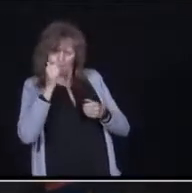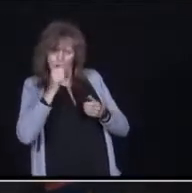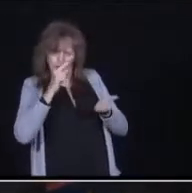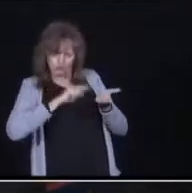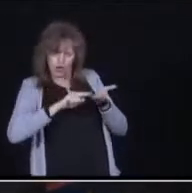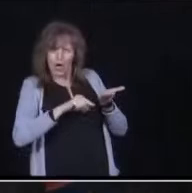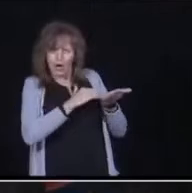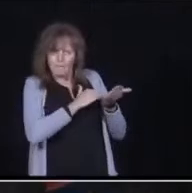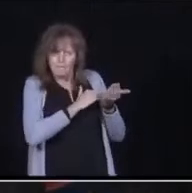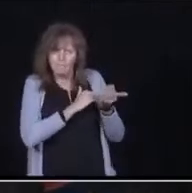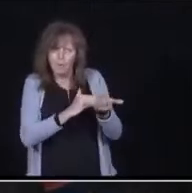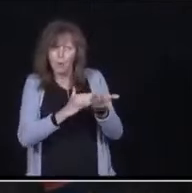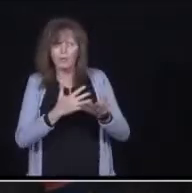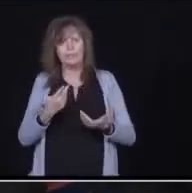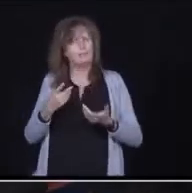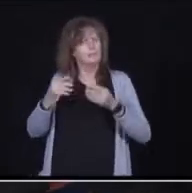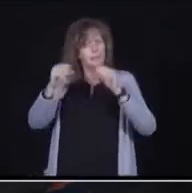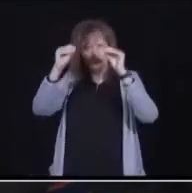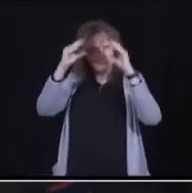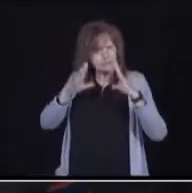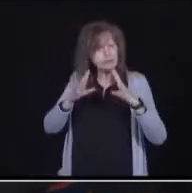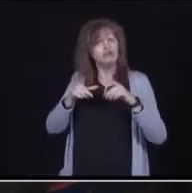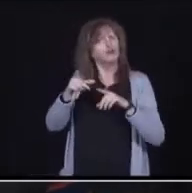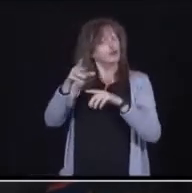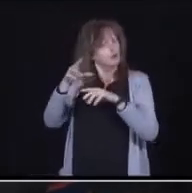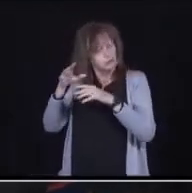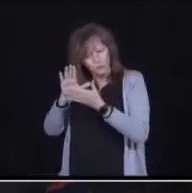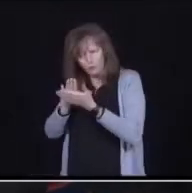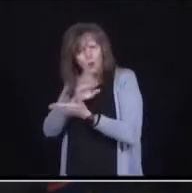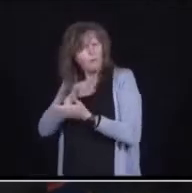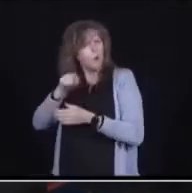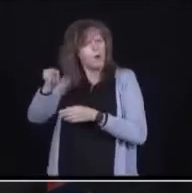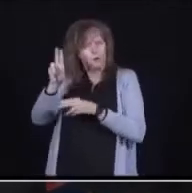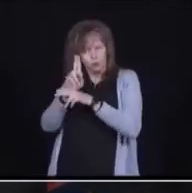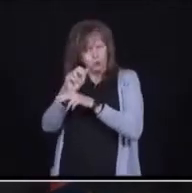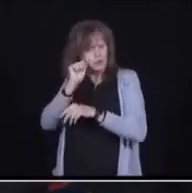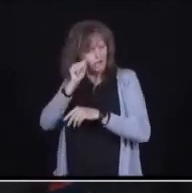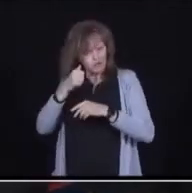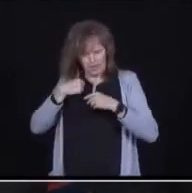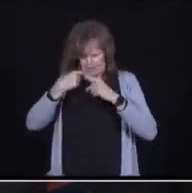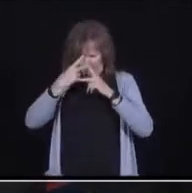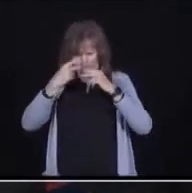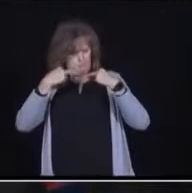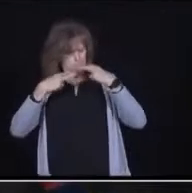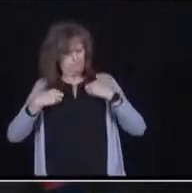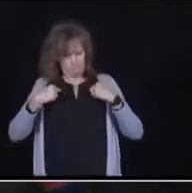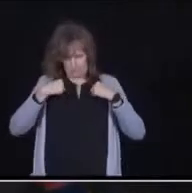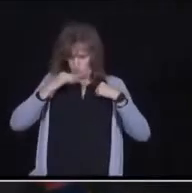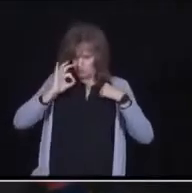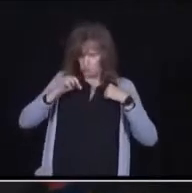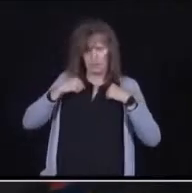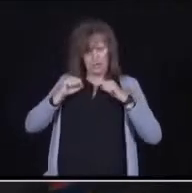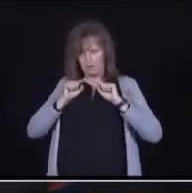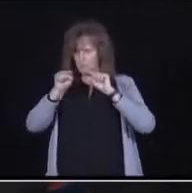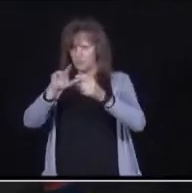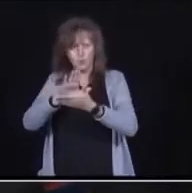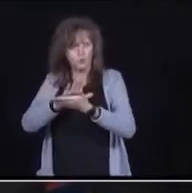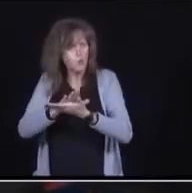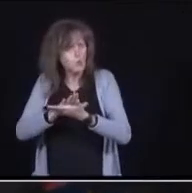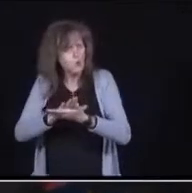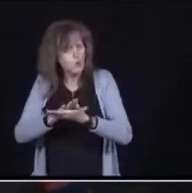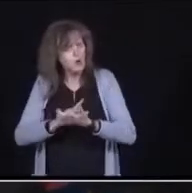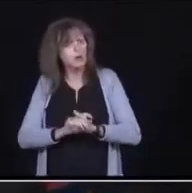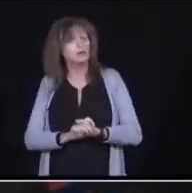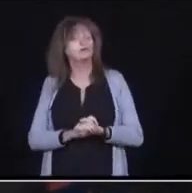and school staff should also use this tool to screen themselves before they come to school. If someone is sick, even with